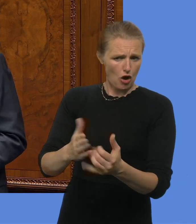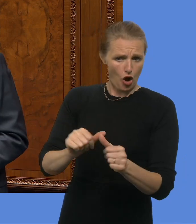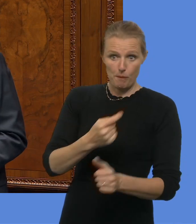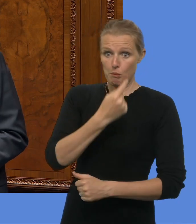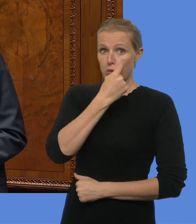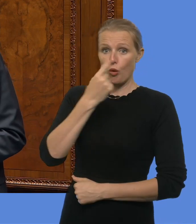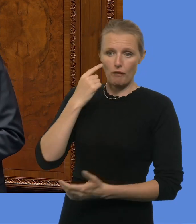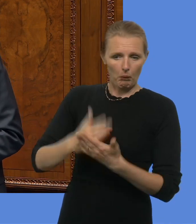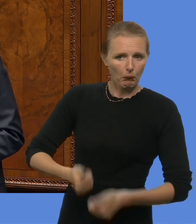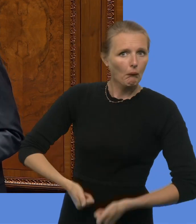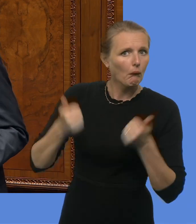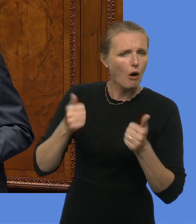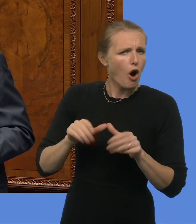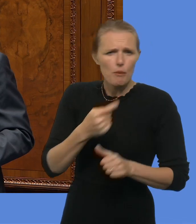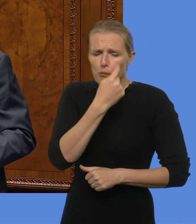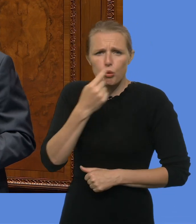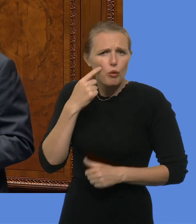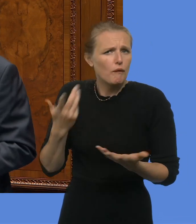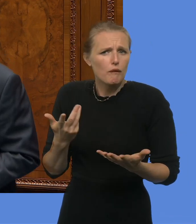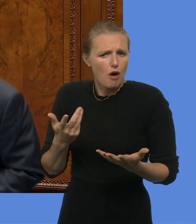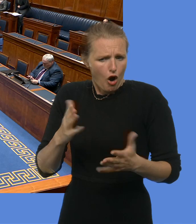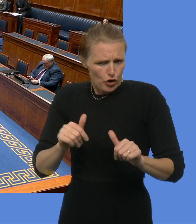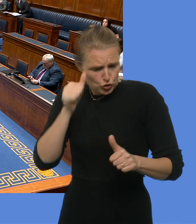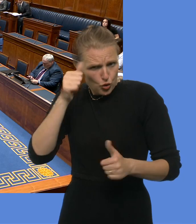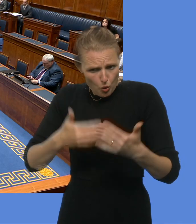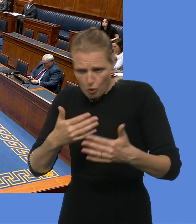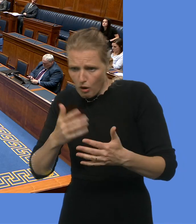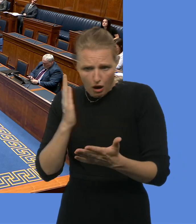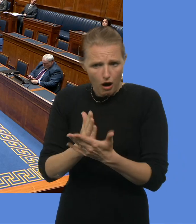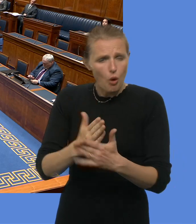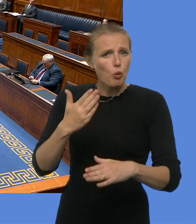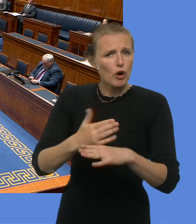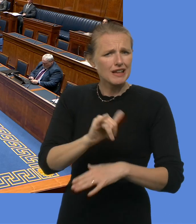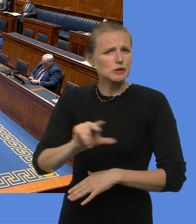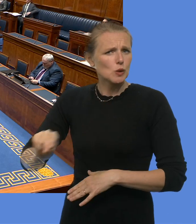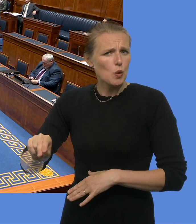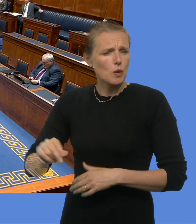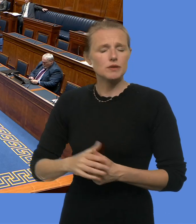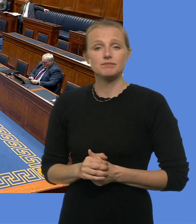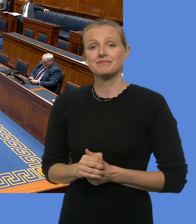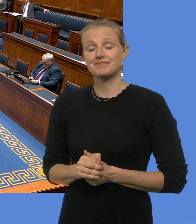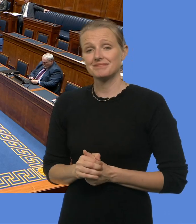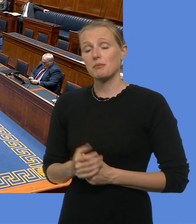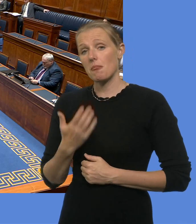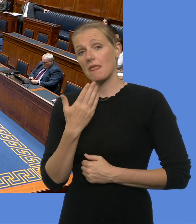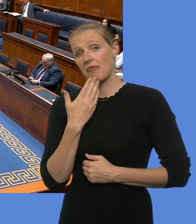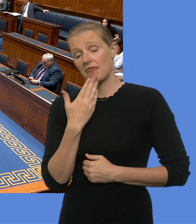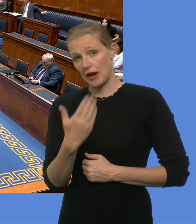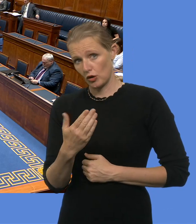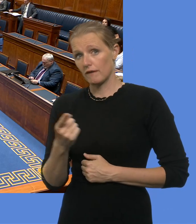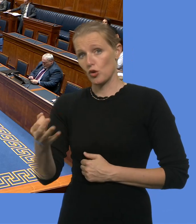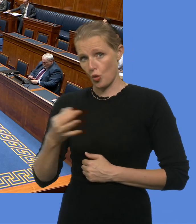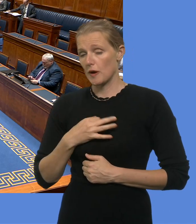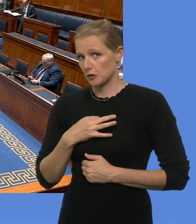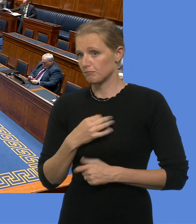First Minister point to an example of best practice? Minister. I thank the member for his